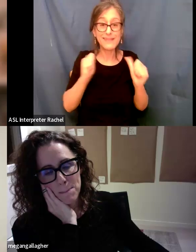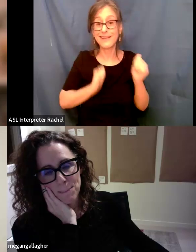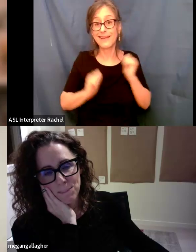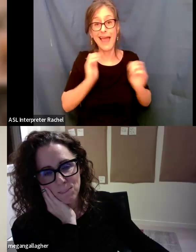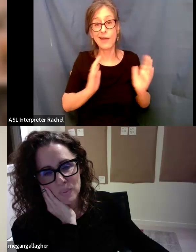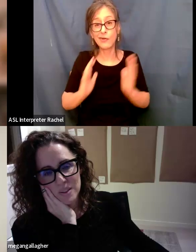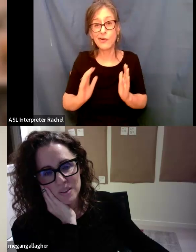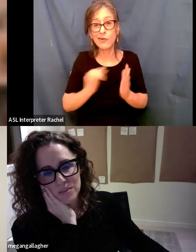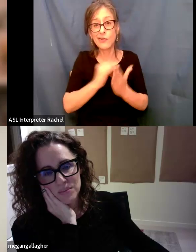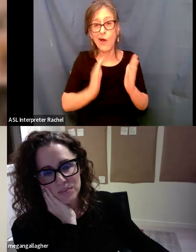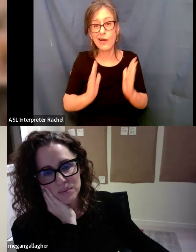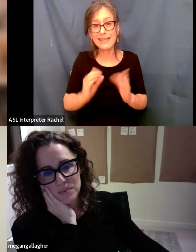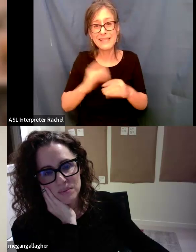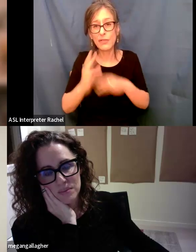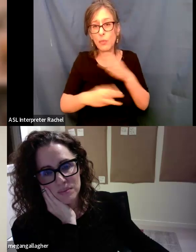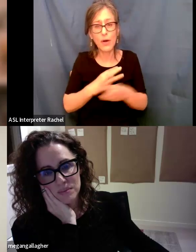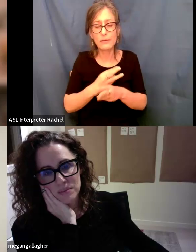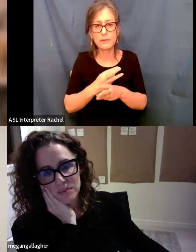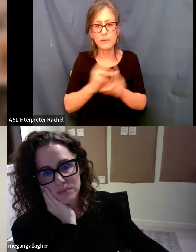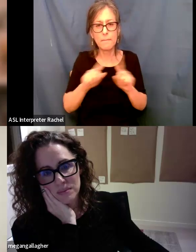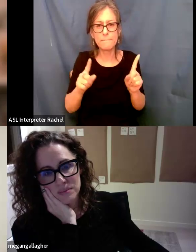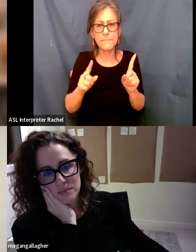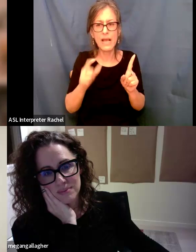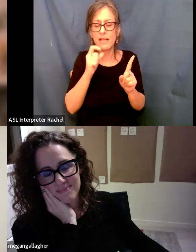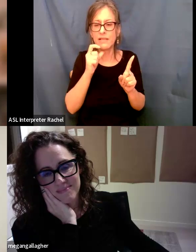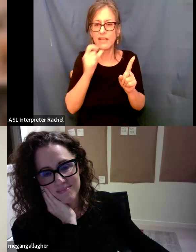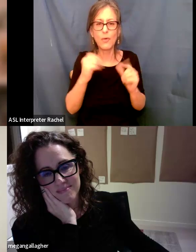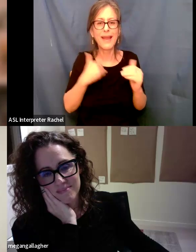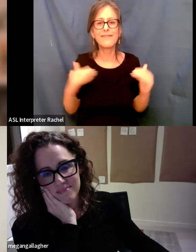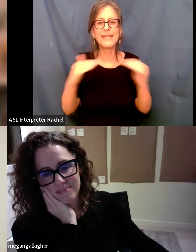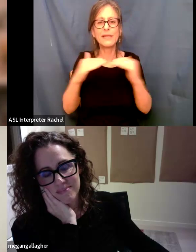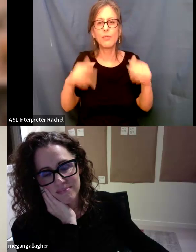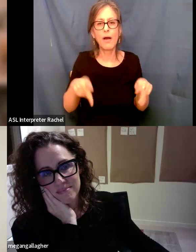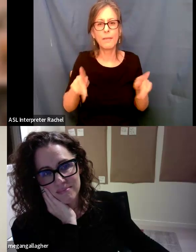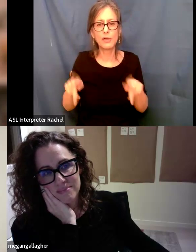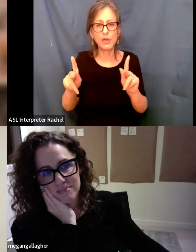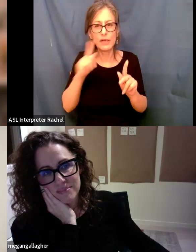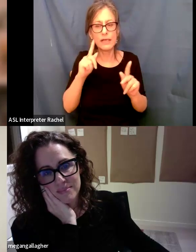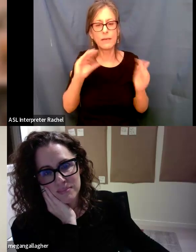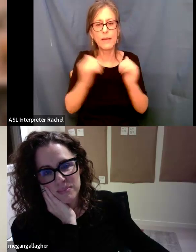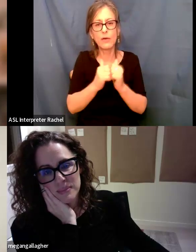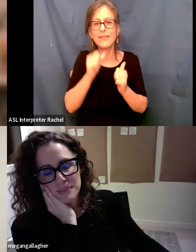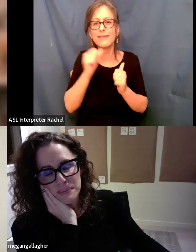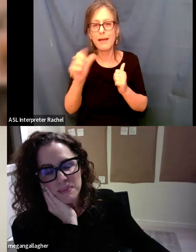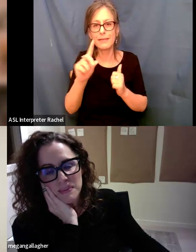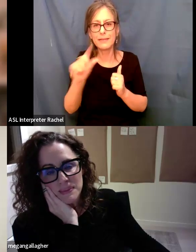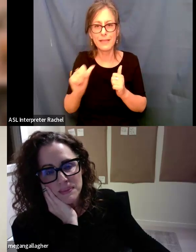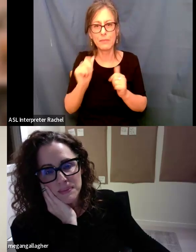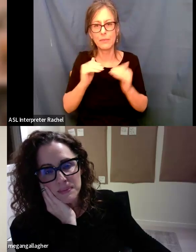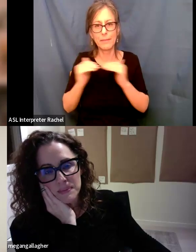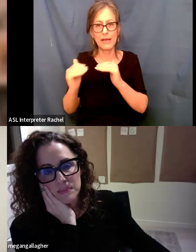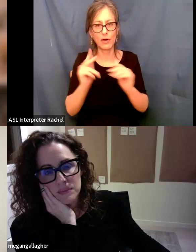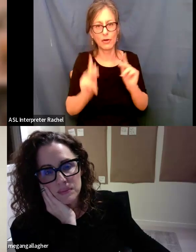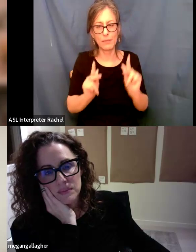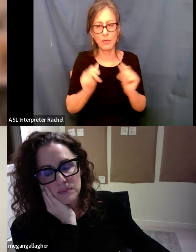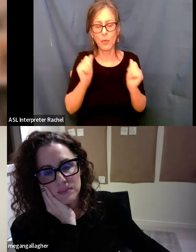in the industry and in the world who just don't get anything like parity of opportunity to their non-disabled peers. And like